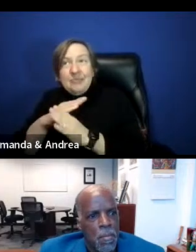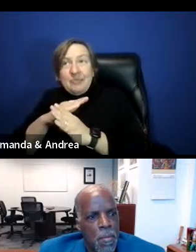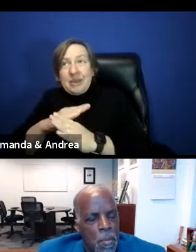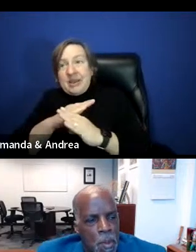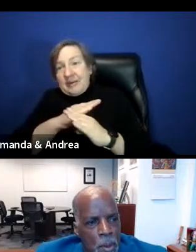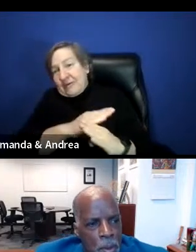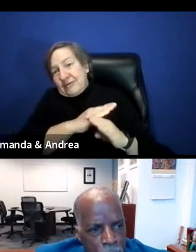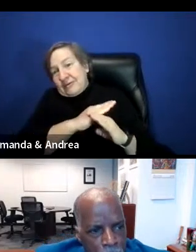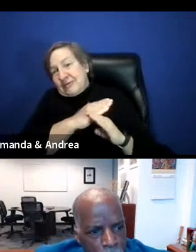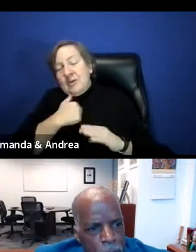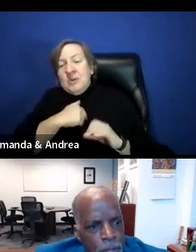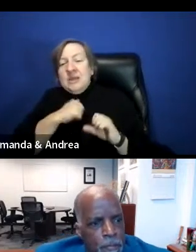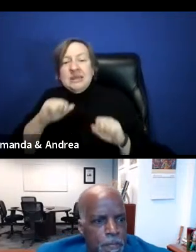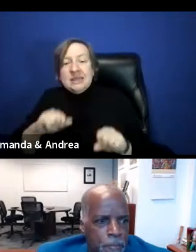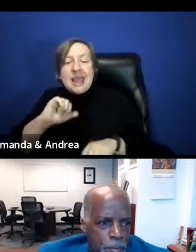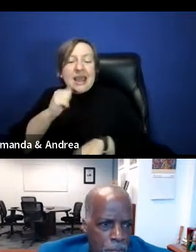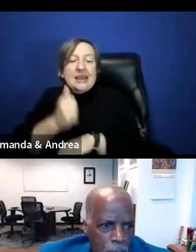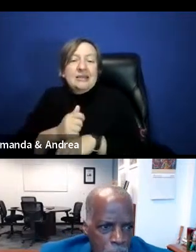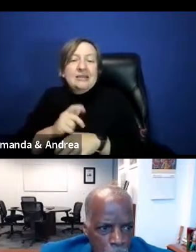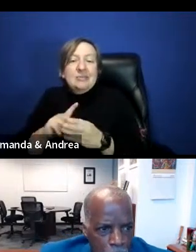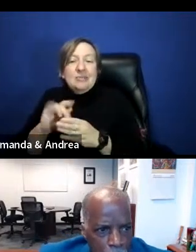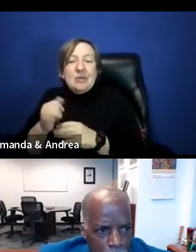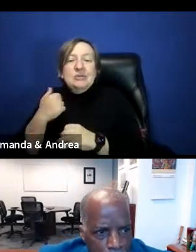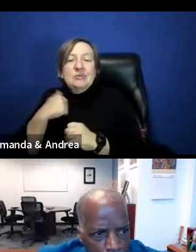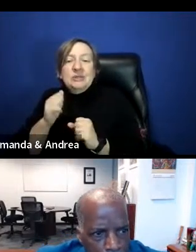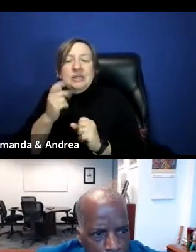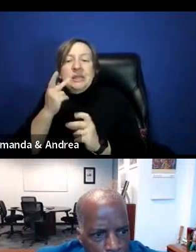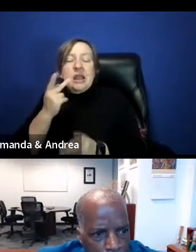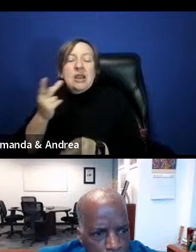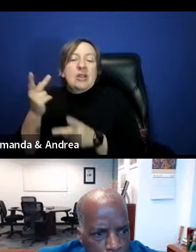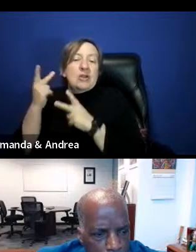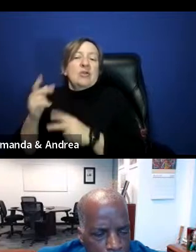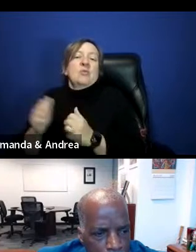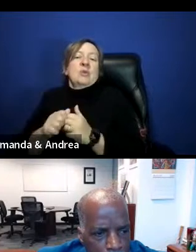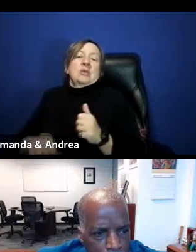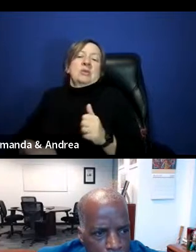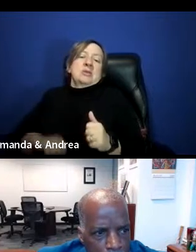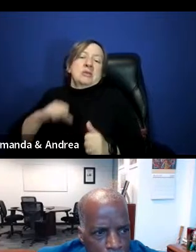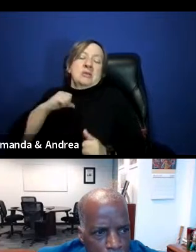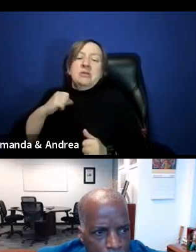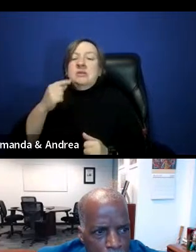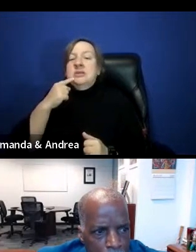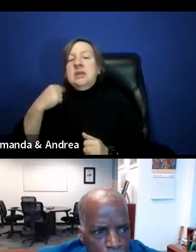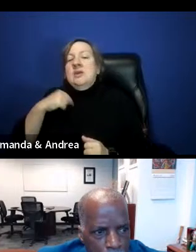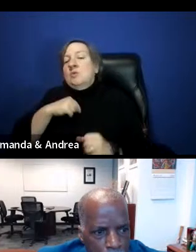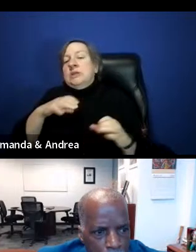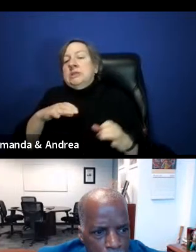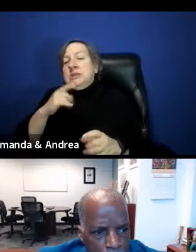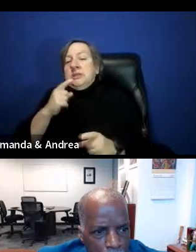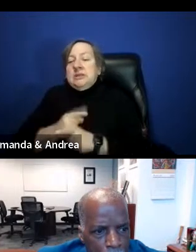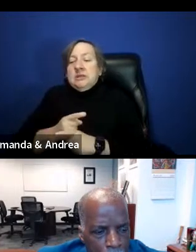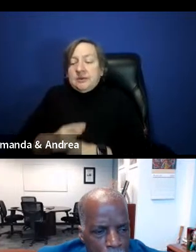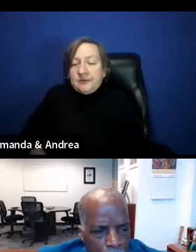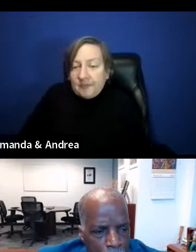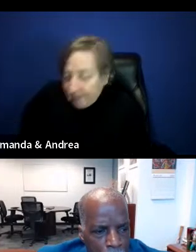can have a project that we can look back on proudly and say, we did it right.